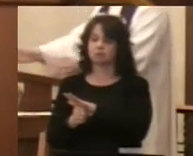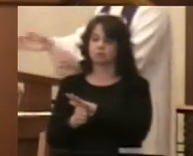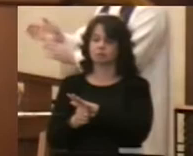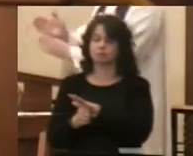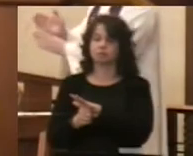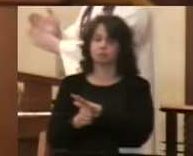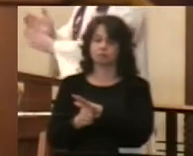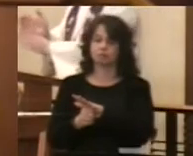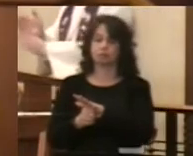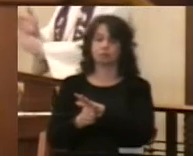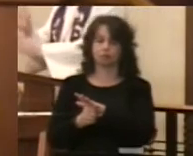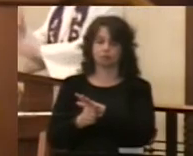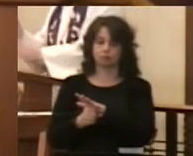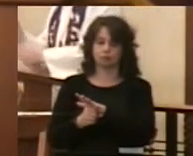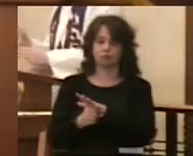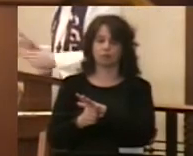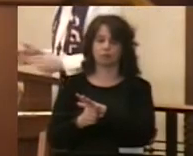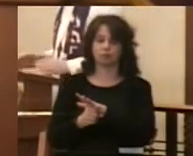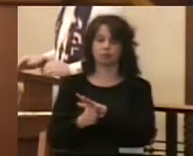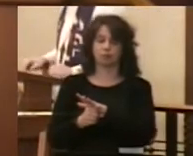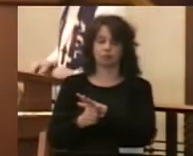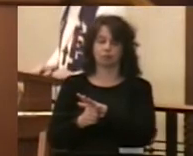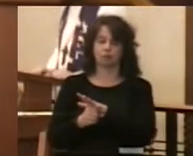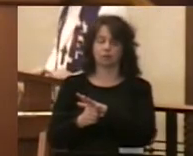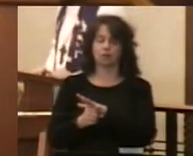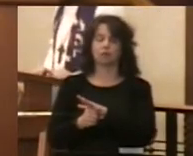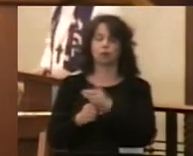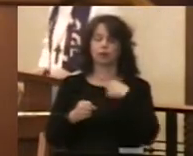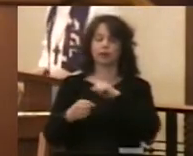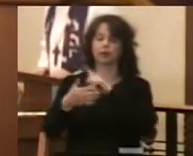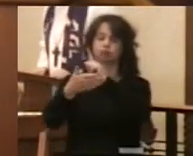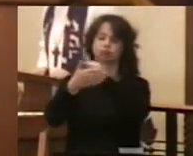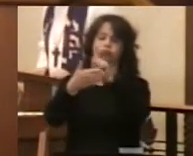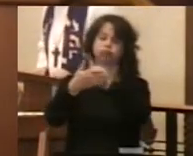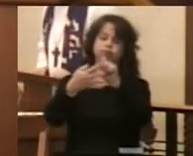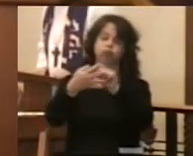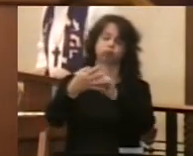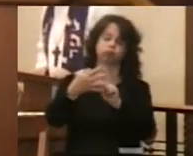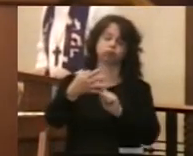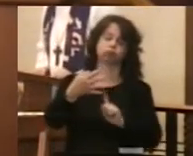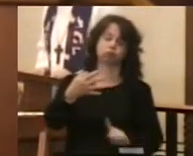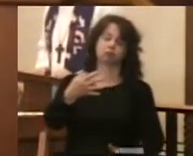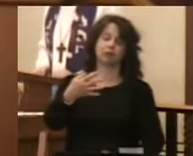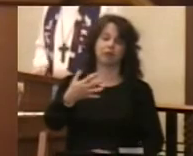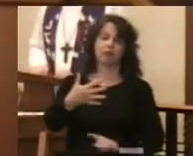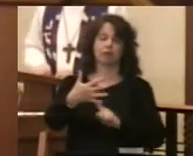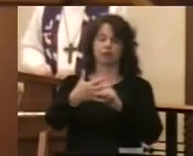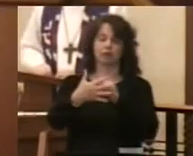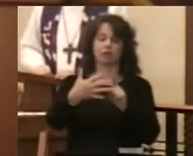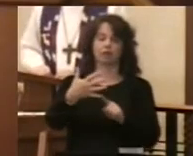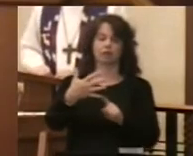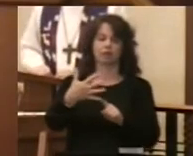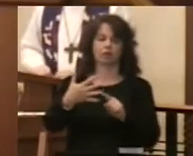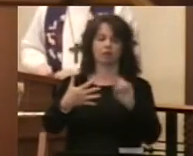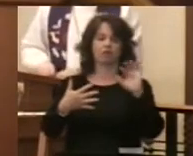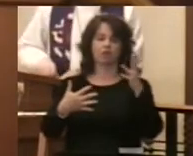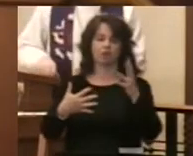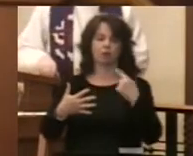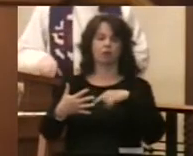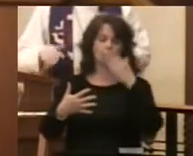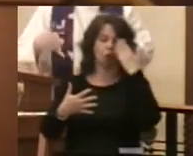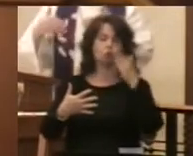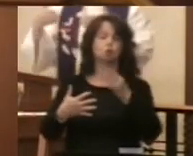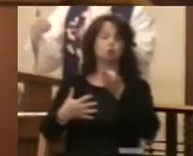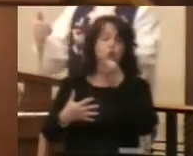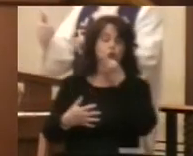Now, when we are as far as we are in Lent, the fifth Sunday in this season, we know what's around the corner. We know that